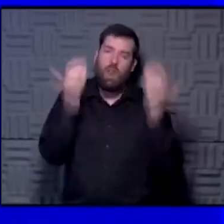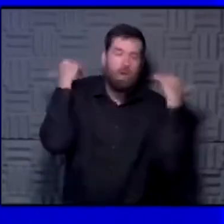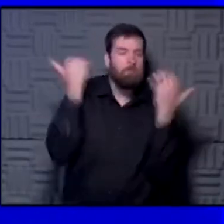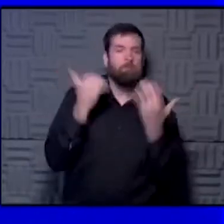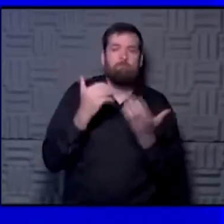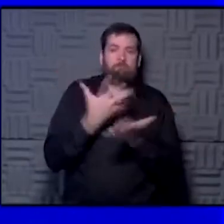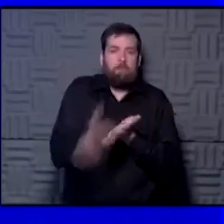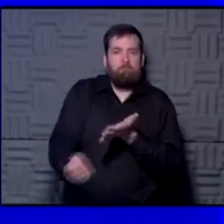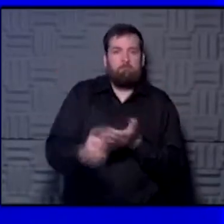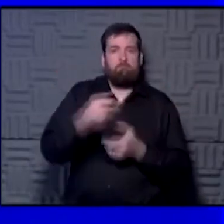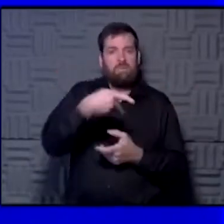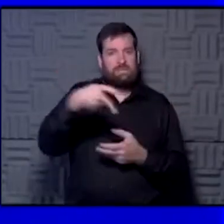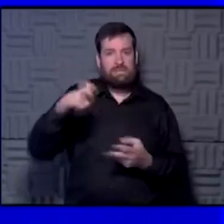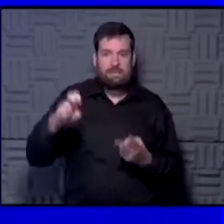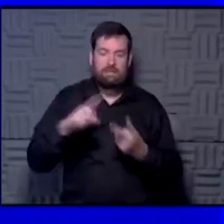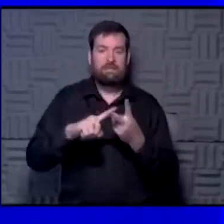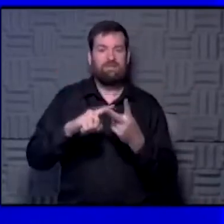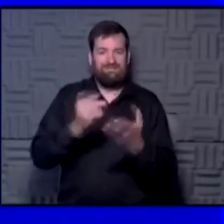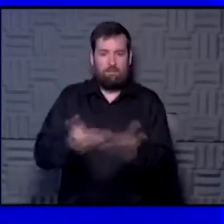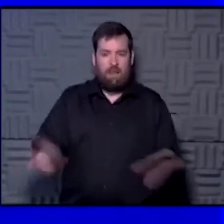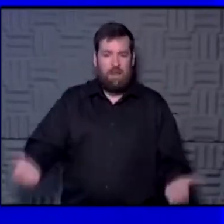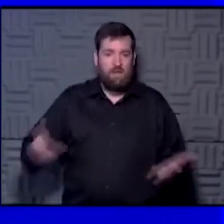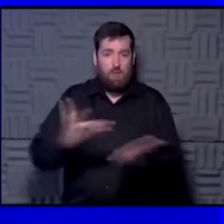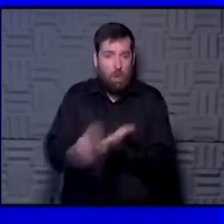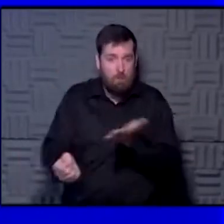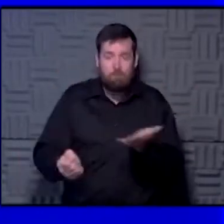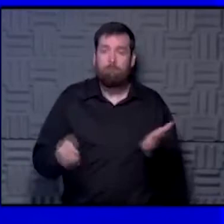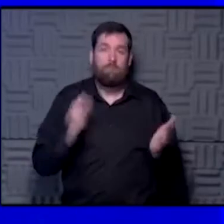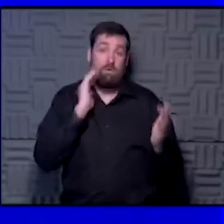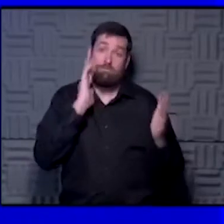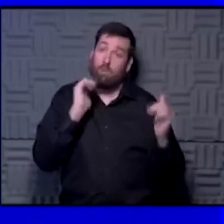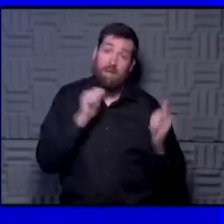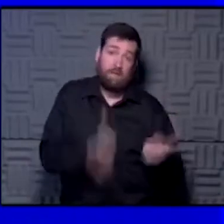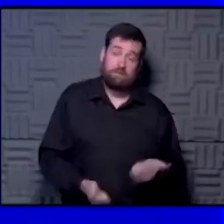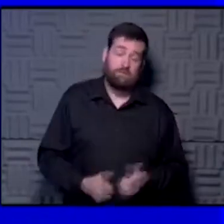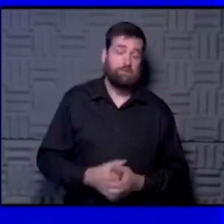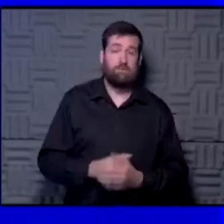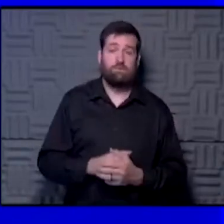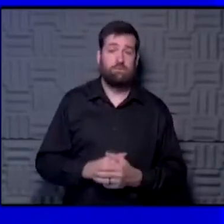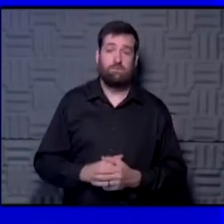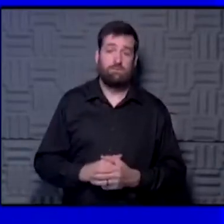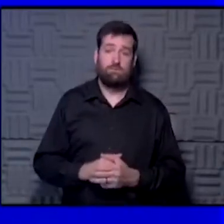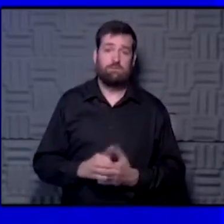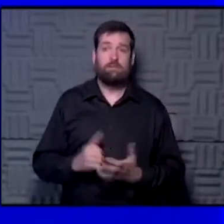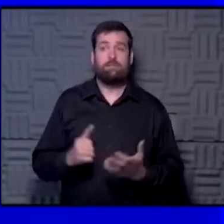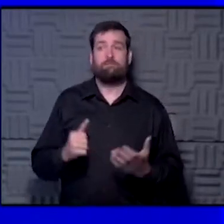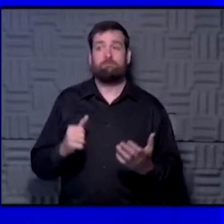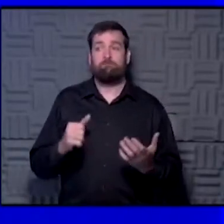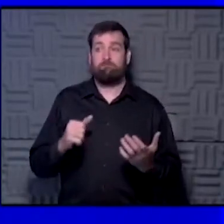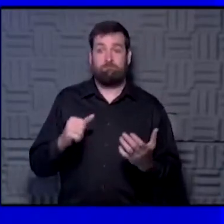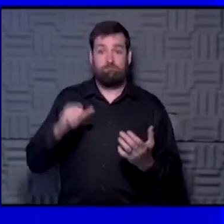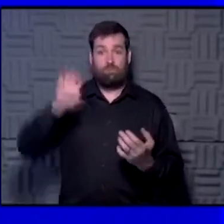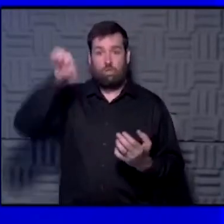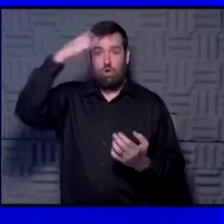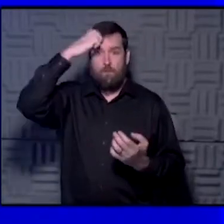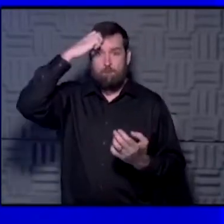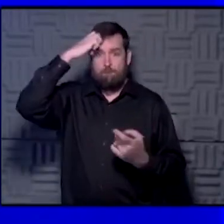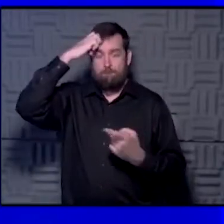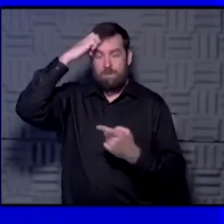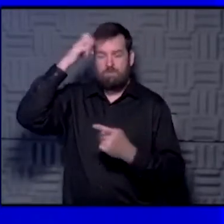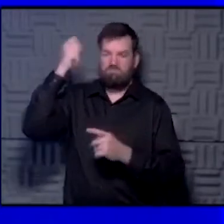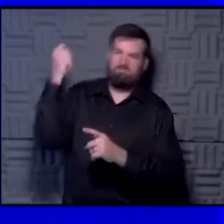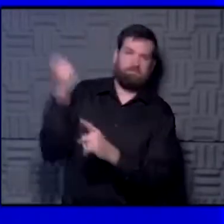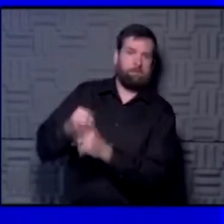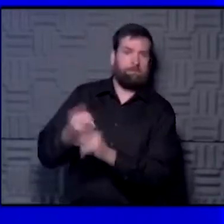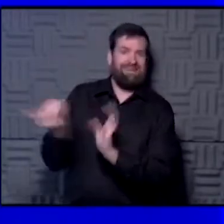of our supply chains? I hope not. Mm-hmm. Certainly that hasn't really shown to be true in Europe, which is now being hit